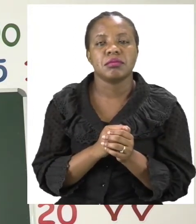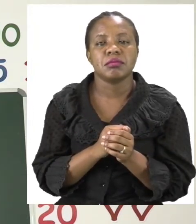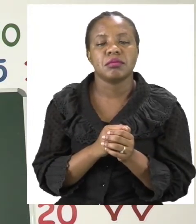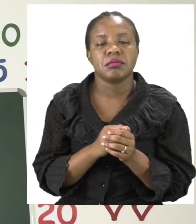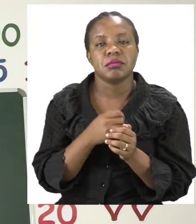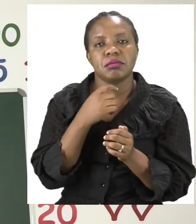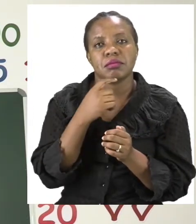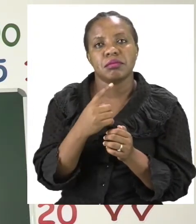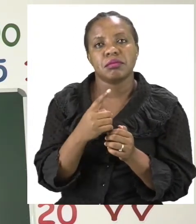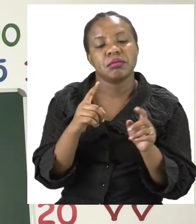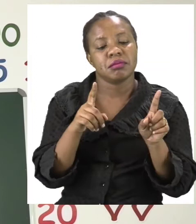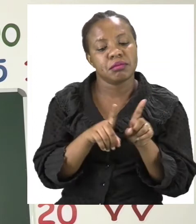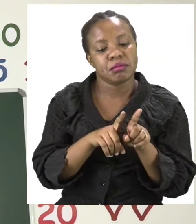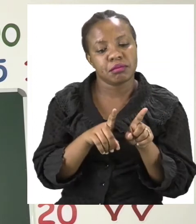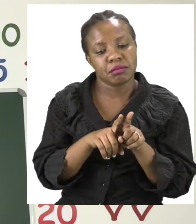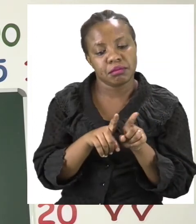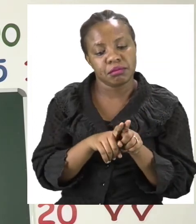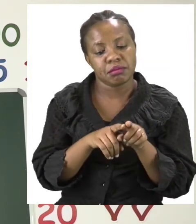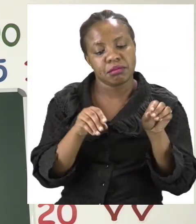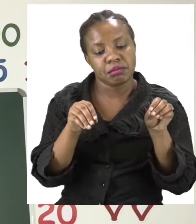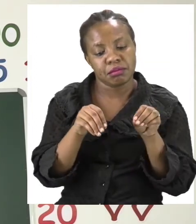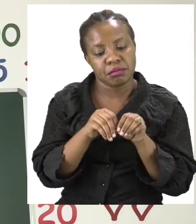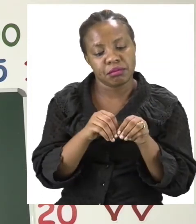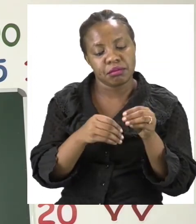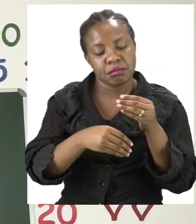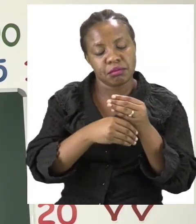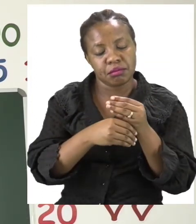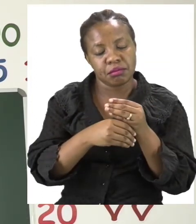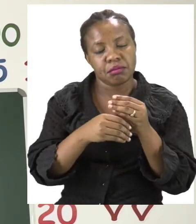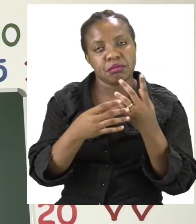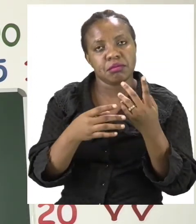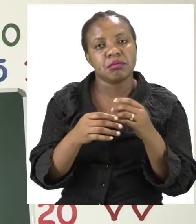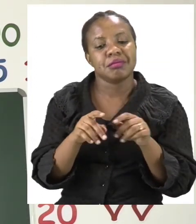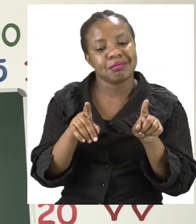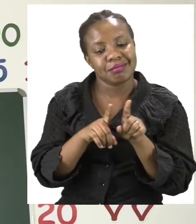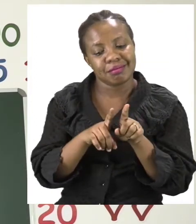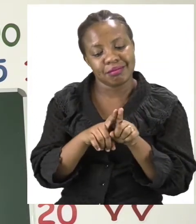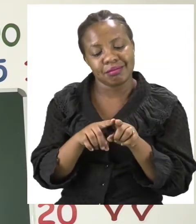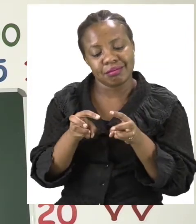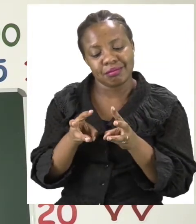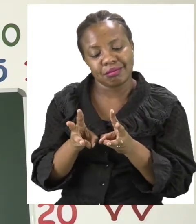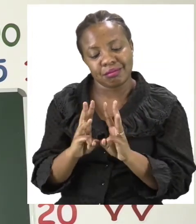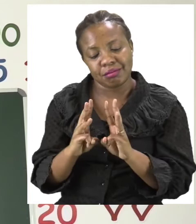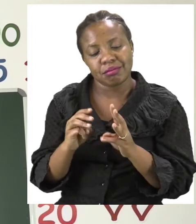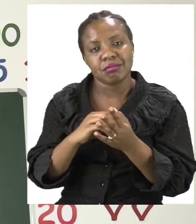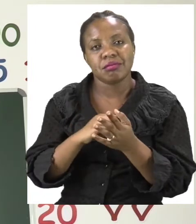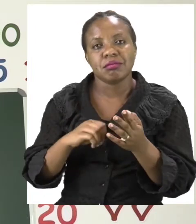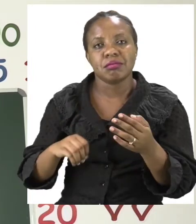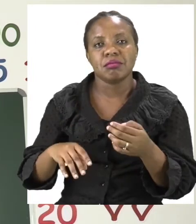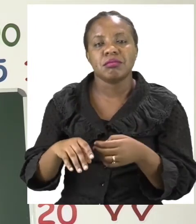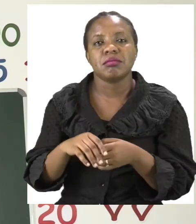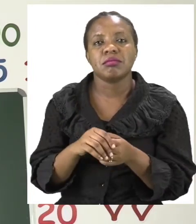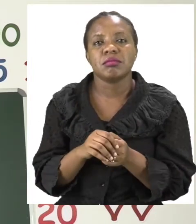say, just like how we did for the units, it's the same thing when you are subtracting. We say 7